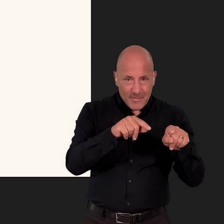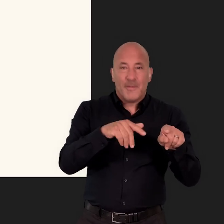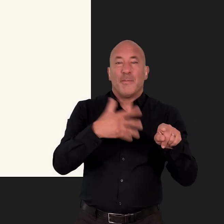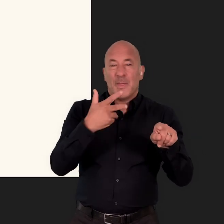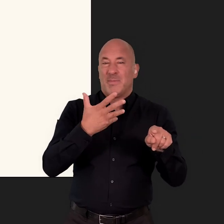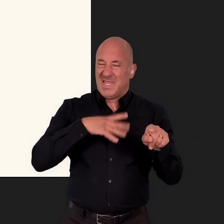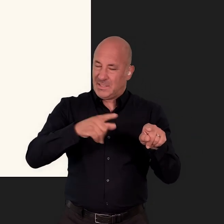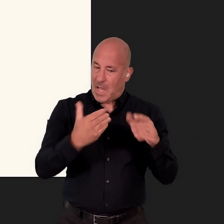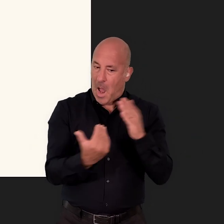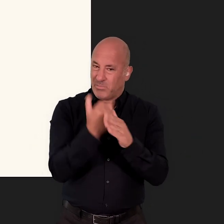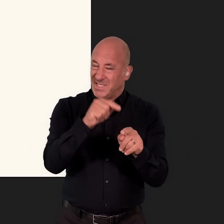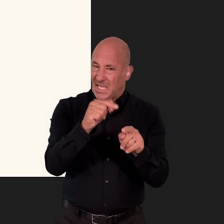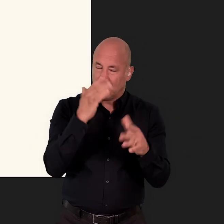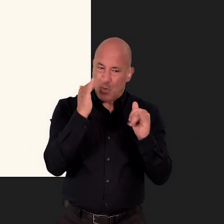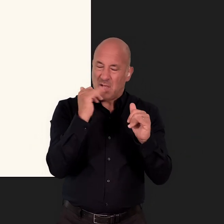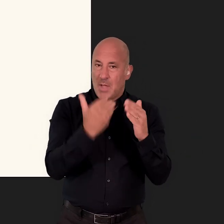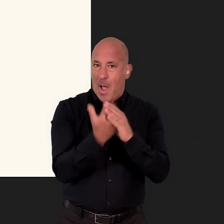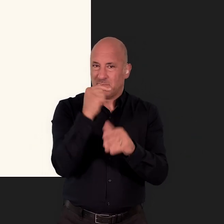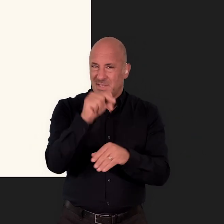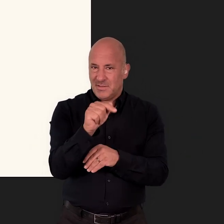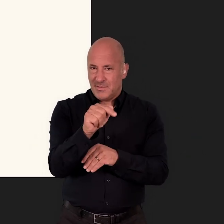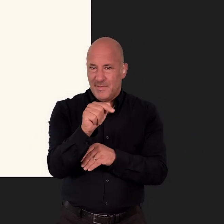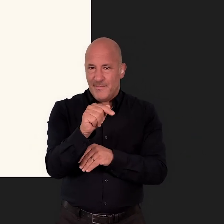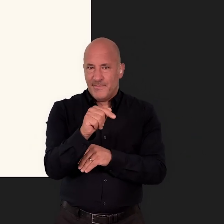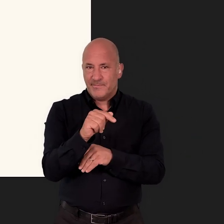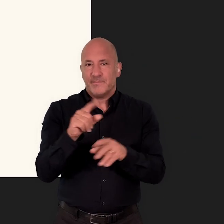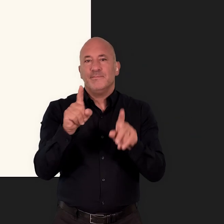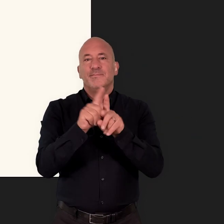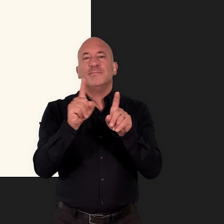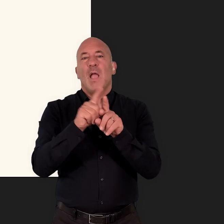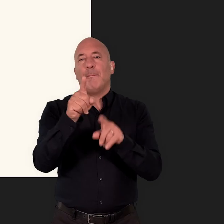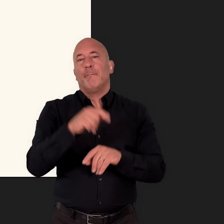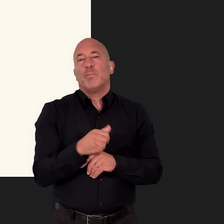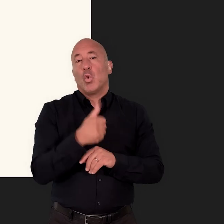the costed condition survey really does need to be up to date.